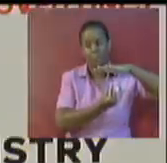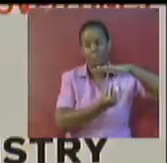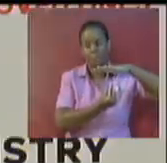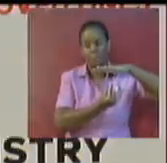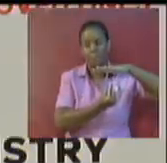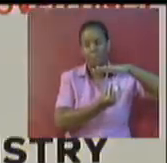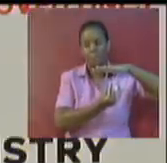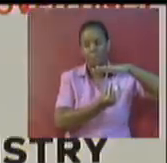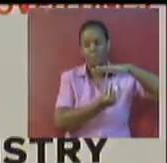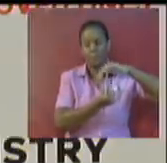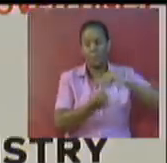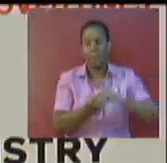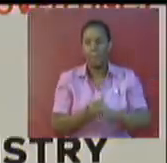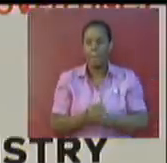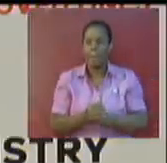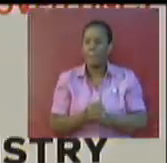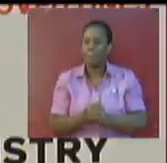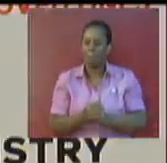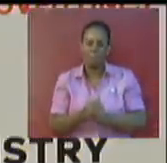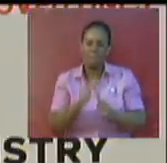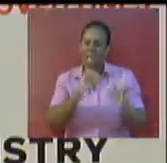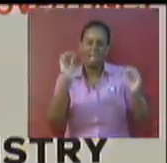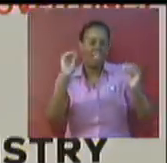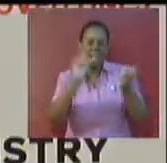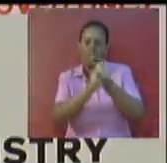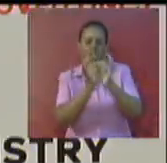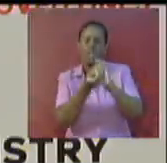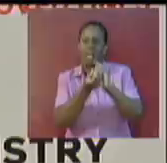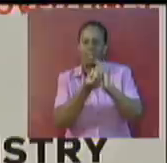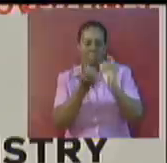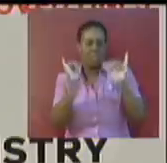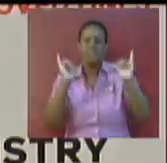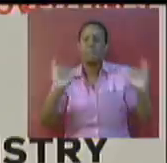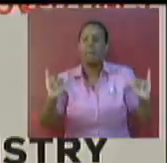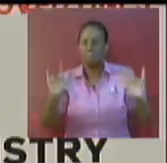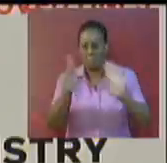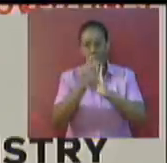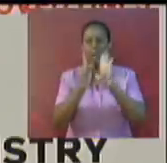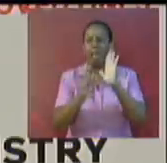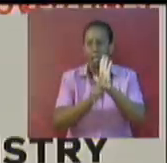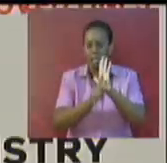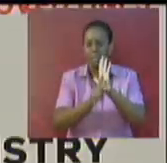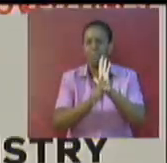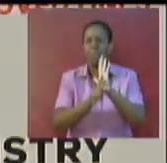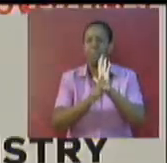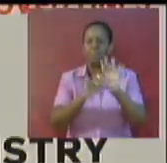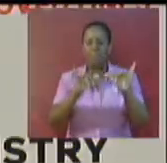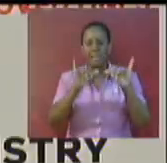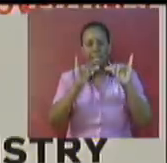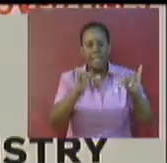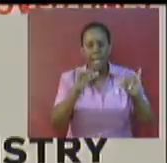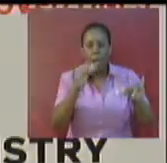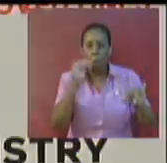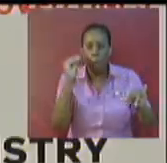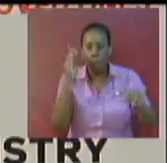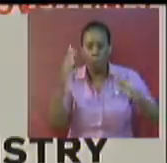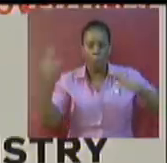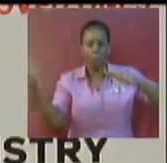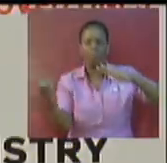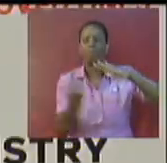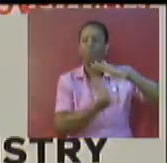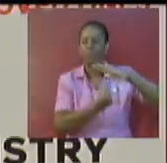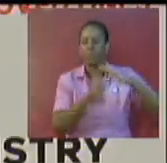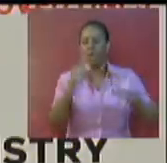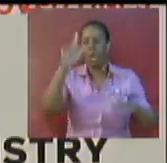where we have gone away from that and allowed home quarantine, unless you come from a very low risk, which has been a minimal number of people throughout